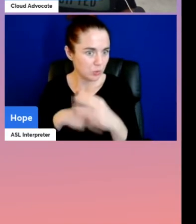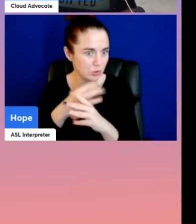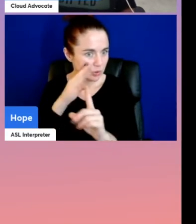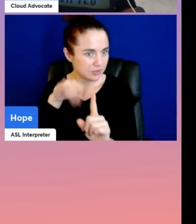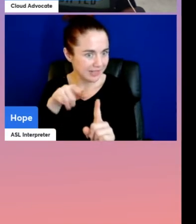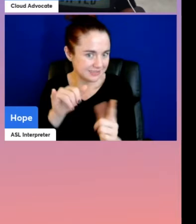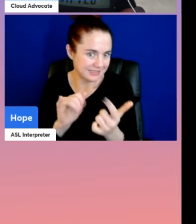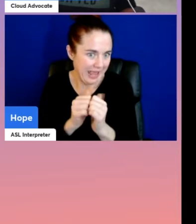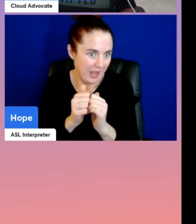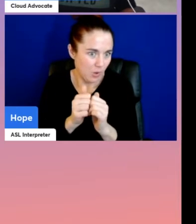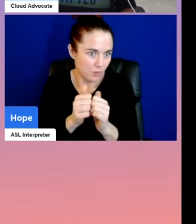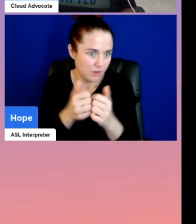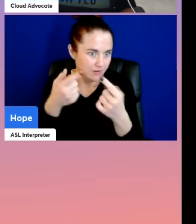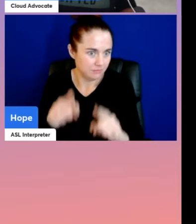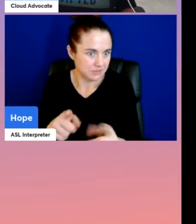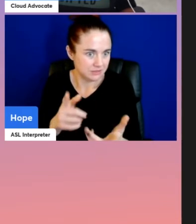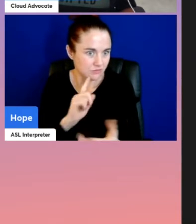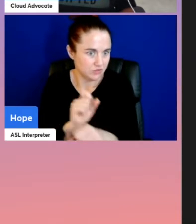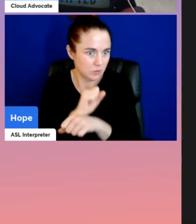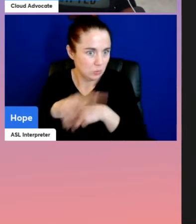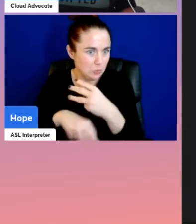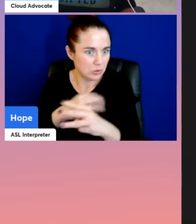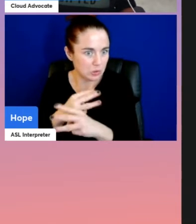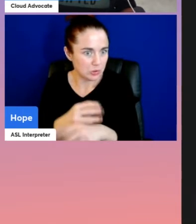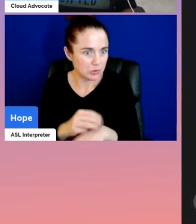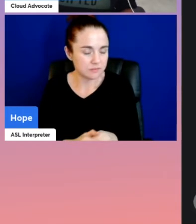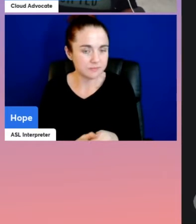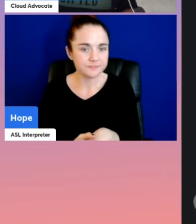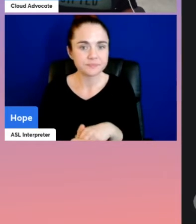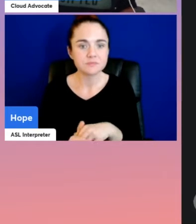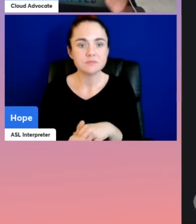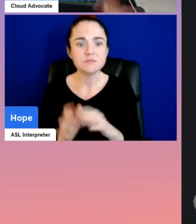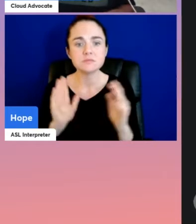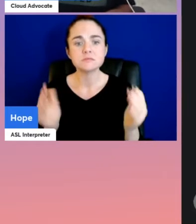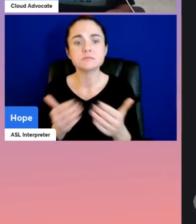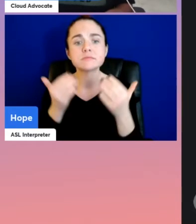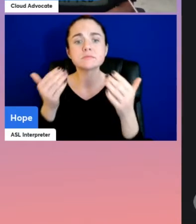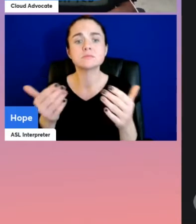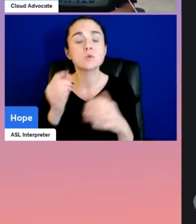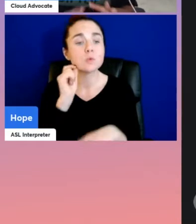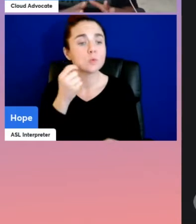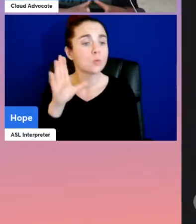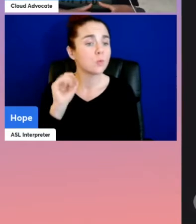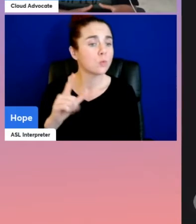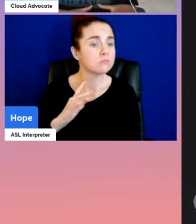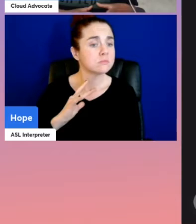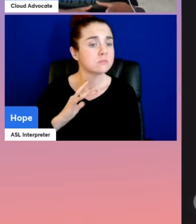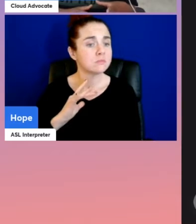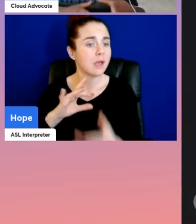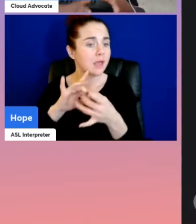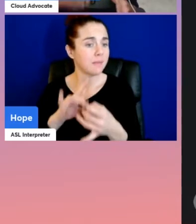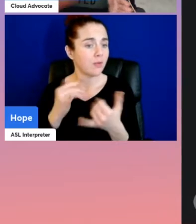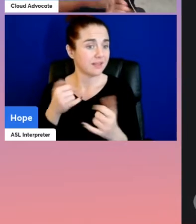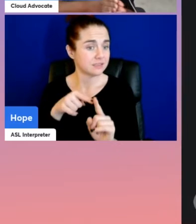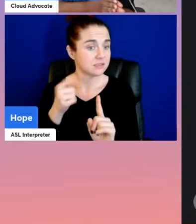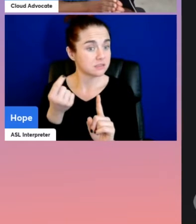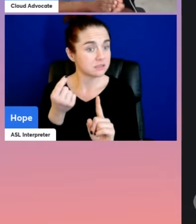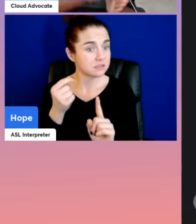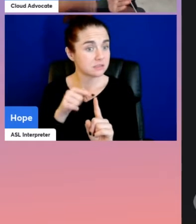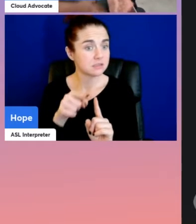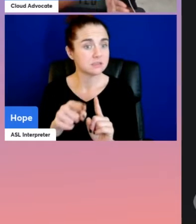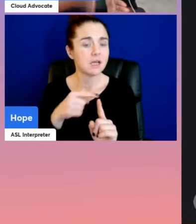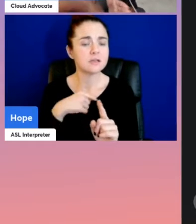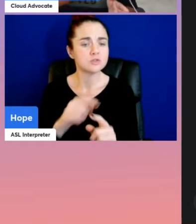Okay, so moving forward, the cool thing about Code Theft Auto, as I